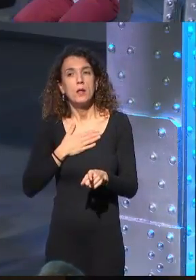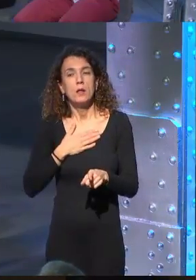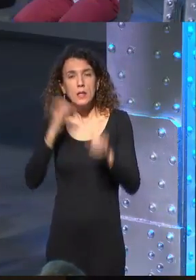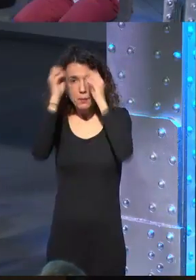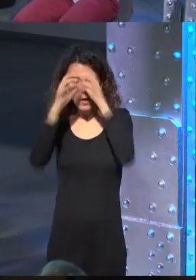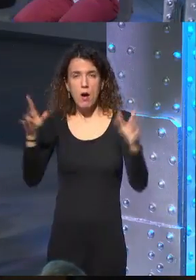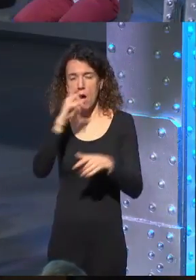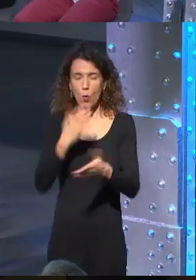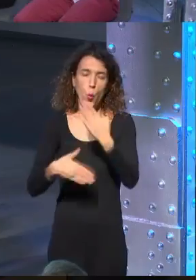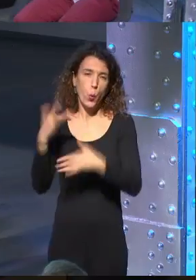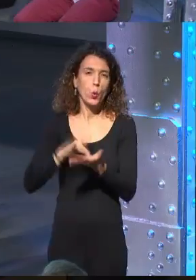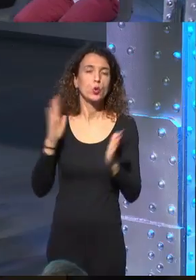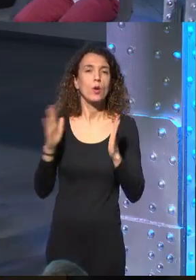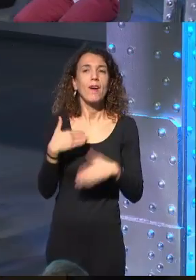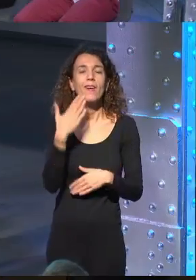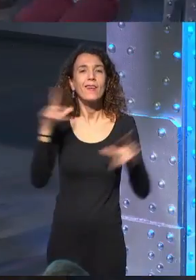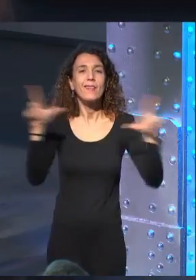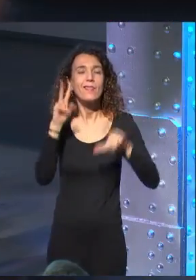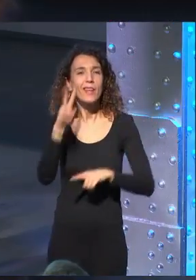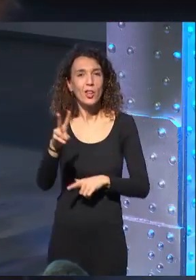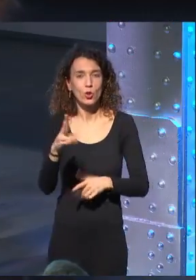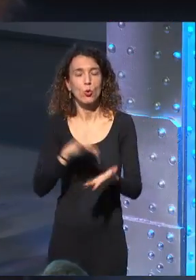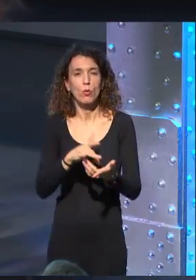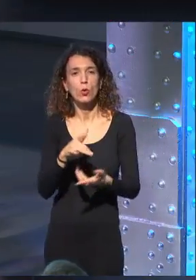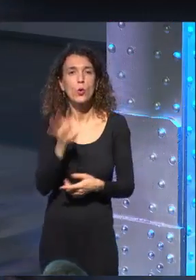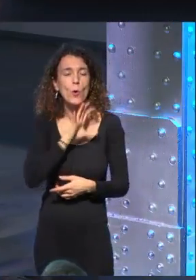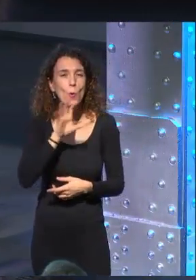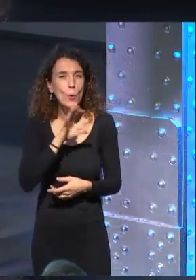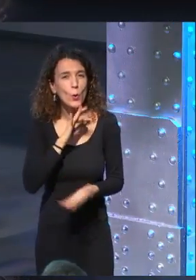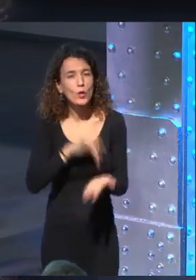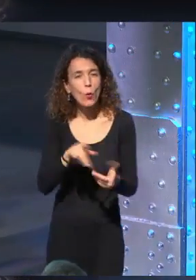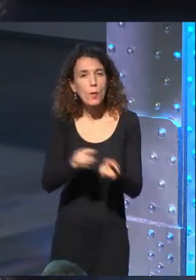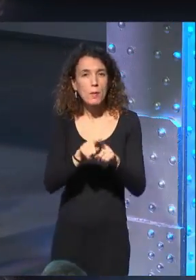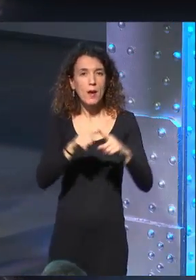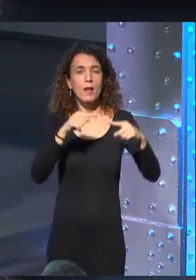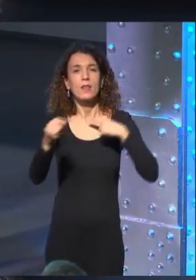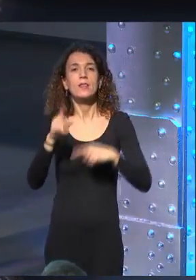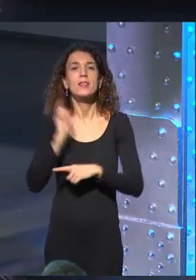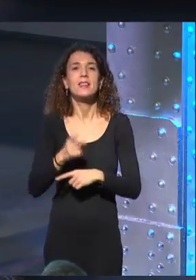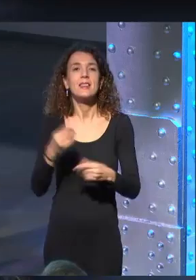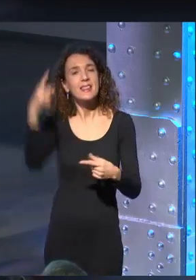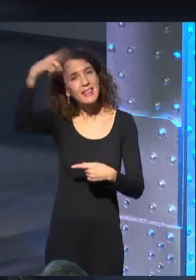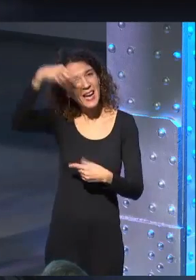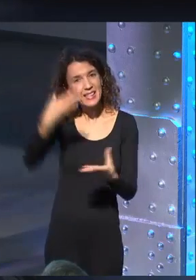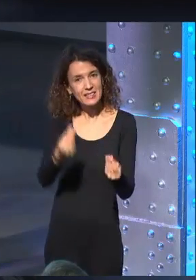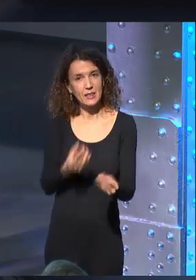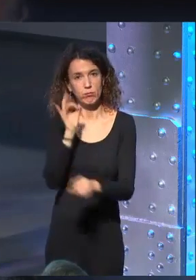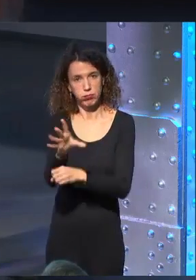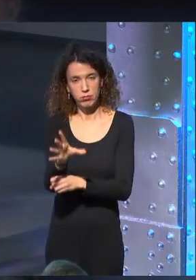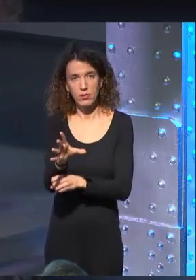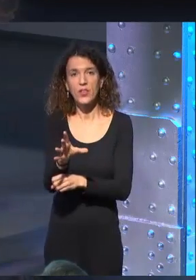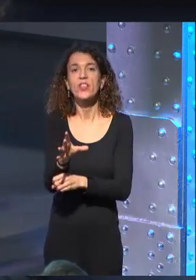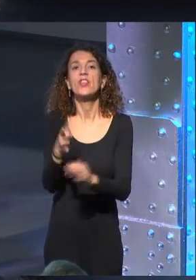authorize Wikipedia as a right source, and I was thinking about when I was doing my PhD, and I remember that my